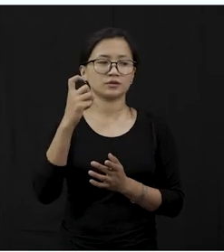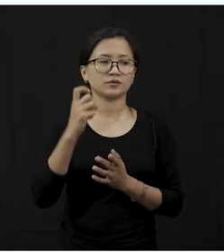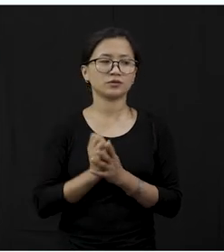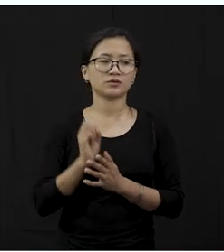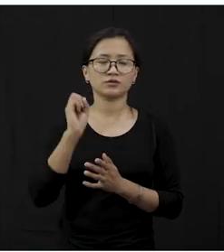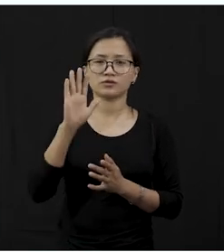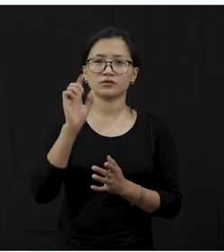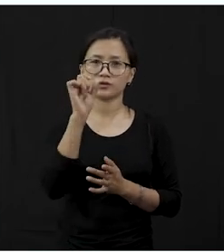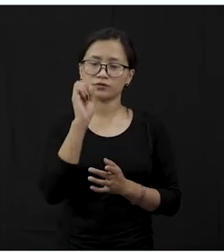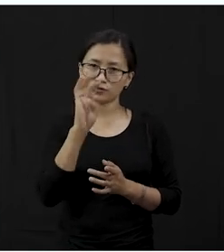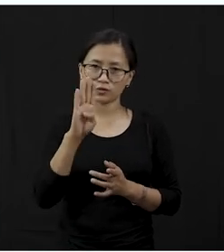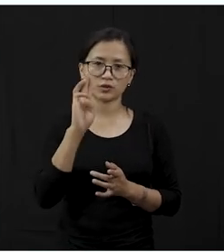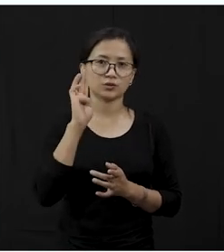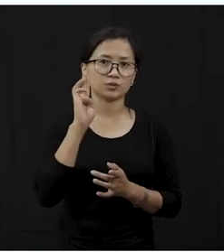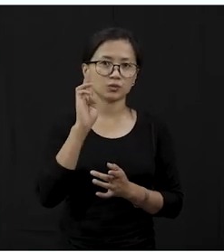37,451,